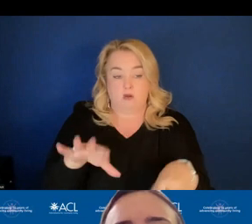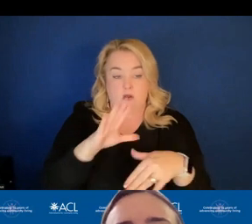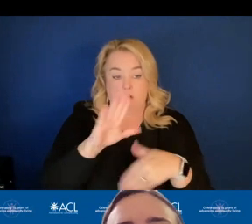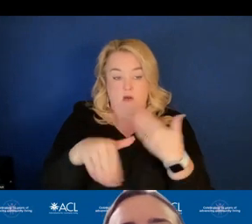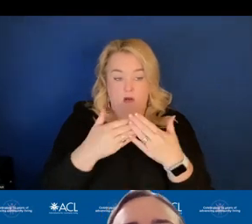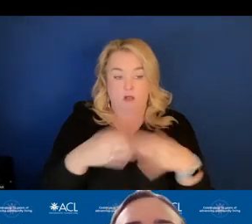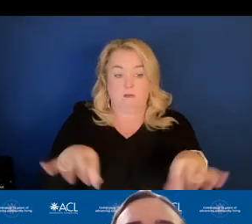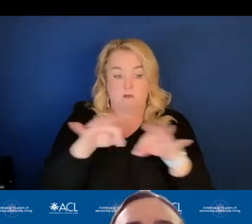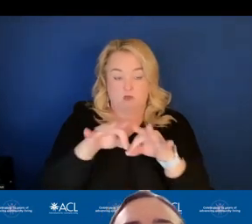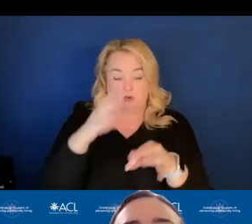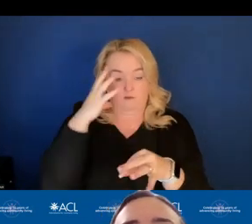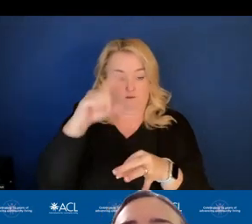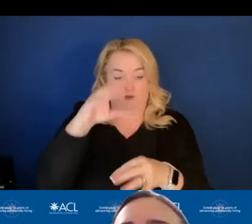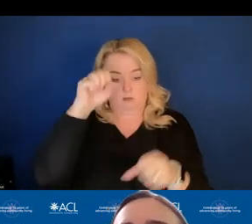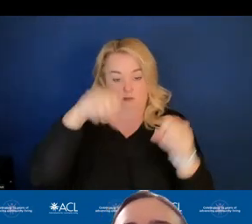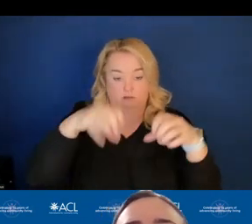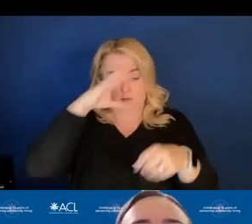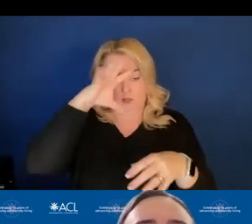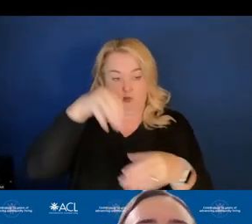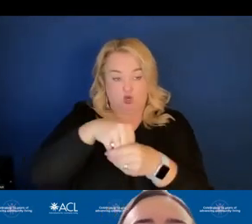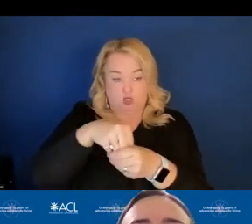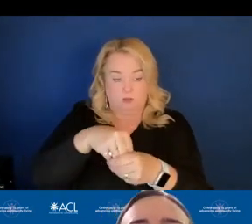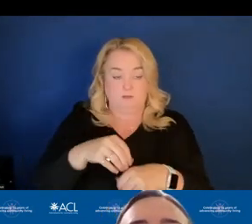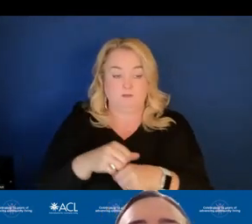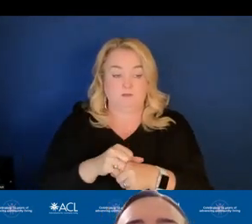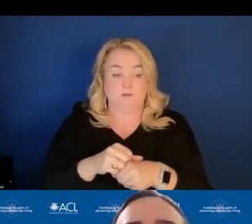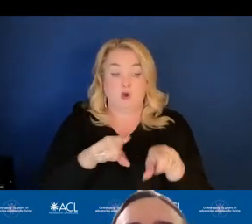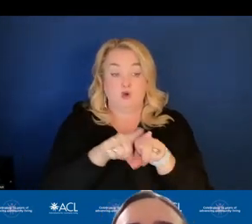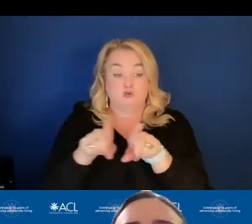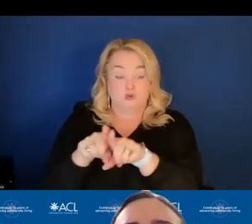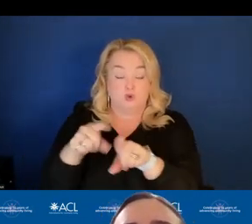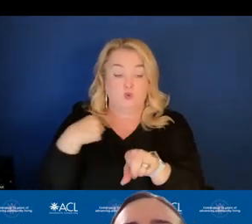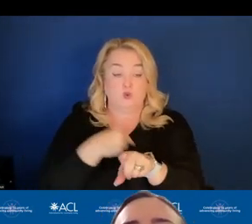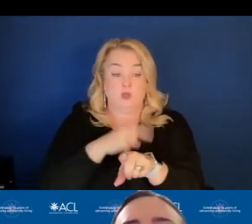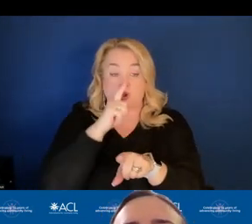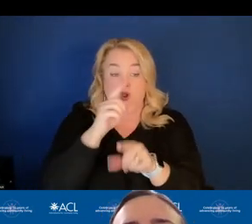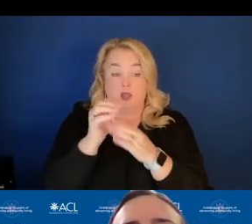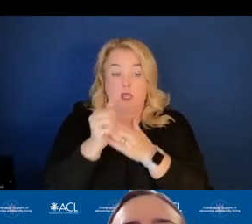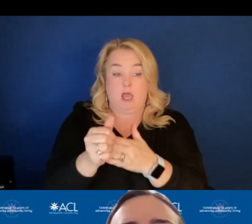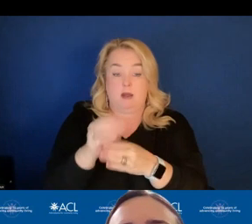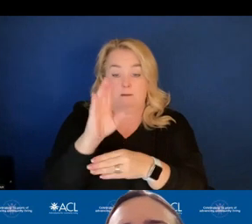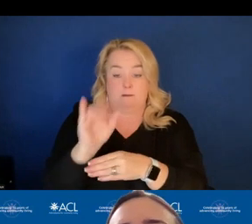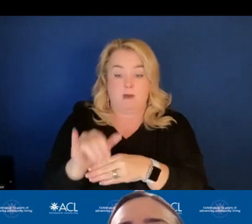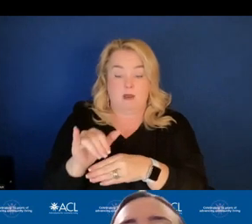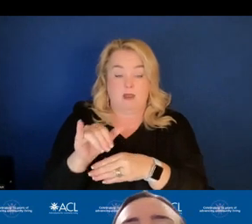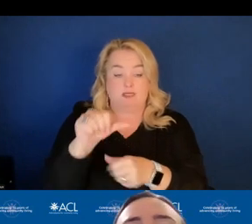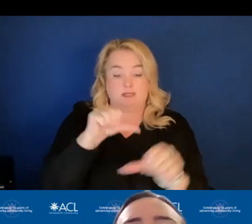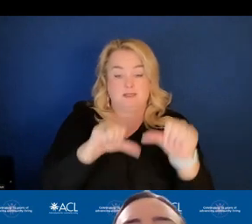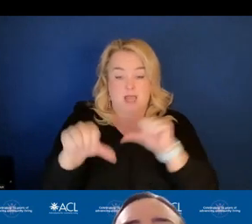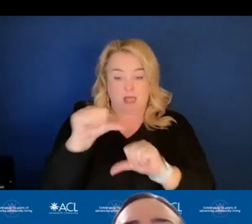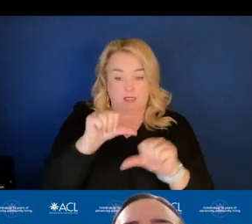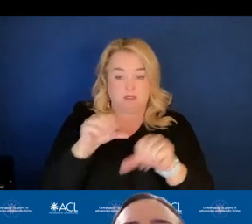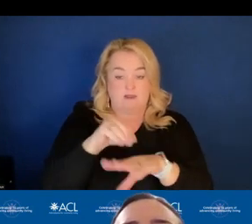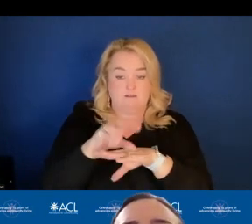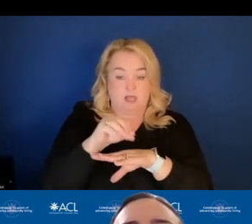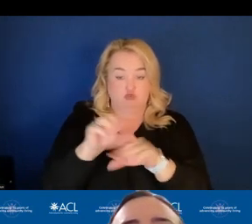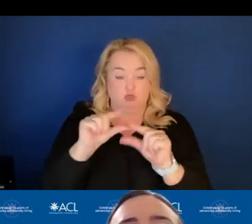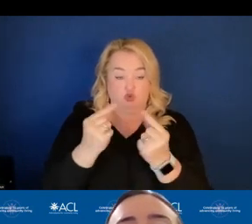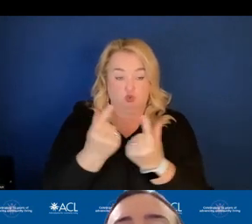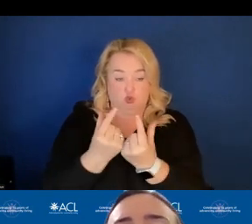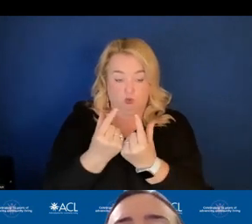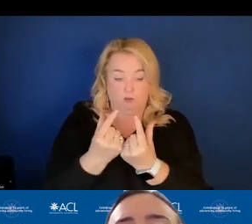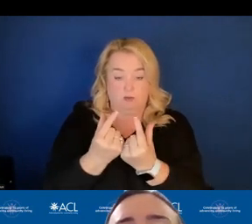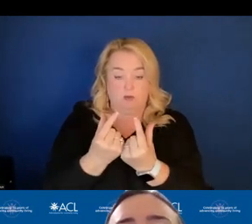Connect. In addition to these partners, we are also guided by a scientific advisory group, which informs our evidence-based